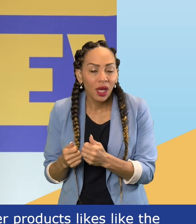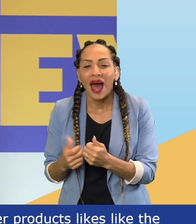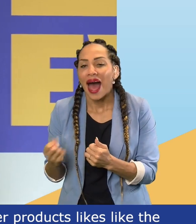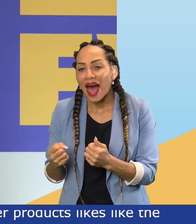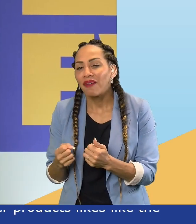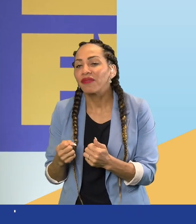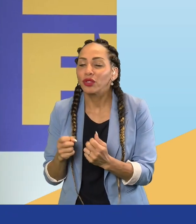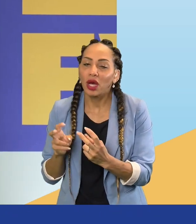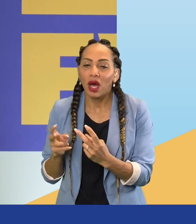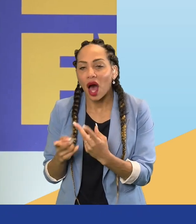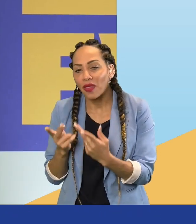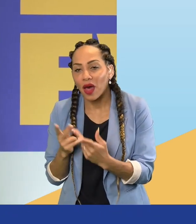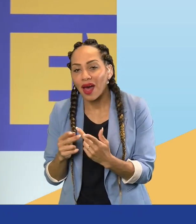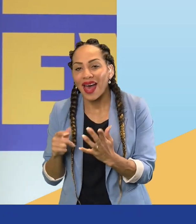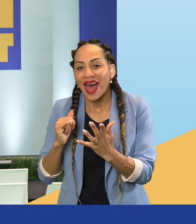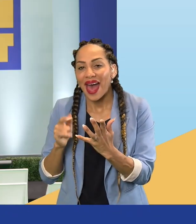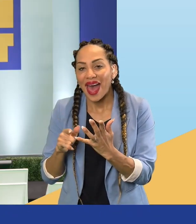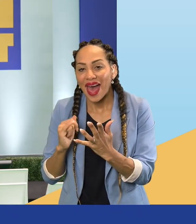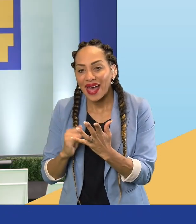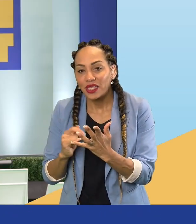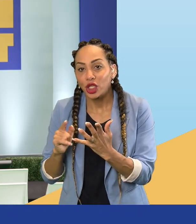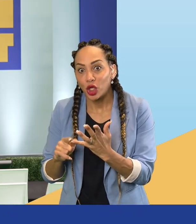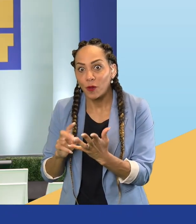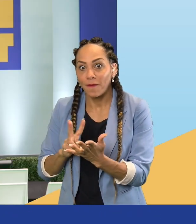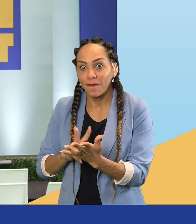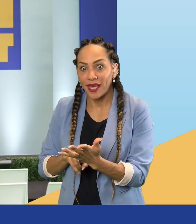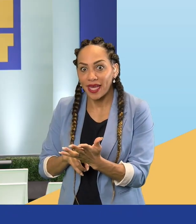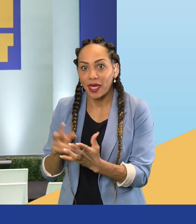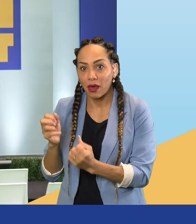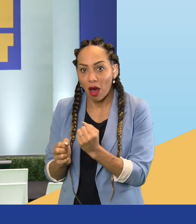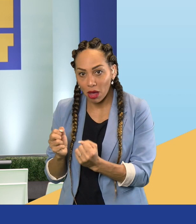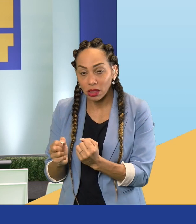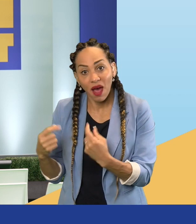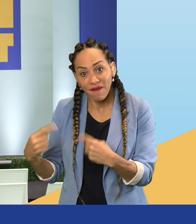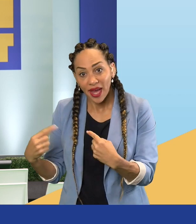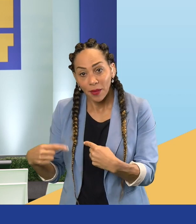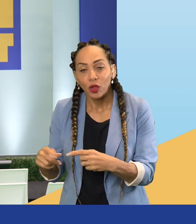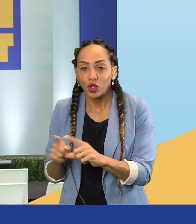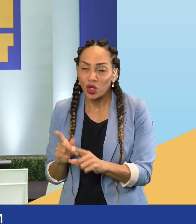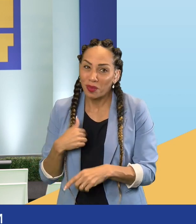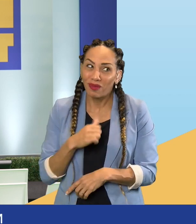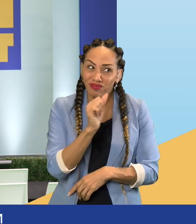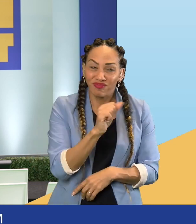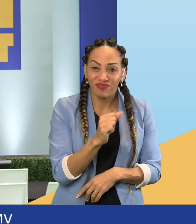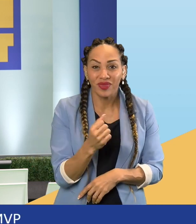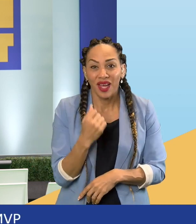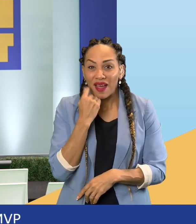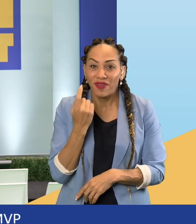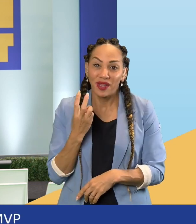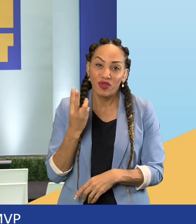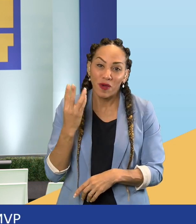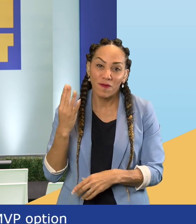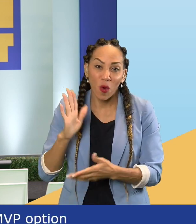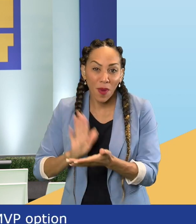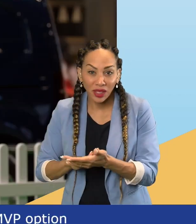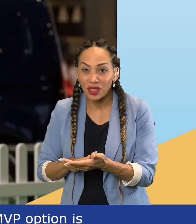is sometimes more suitable for people. So yeah, really, really valid concern. We're working on a quarterly basis, updating the pricing to try and secure